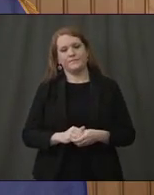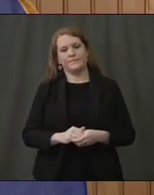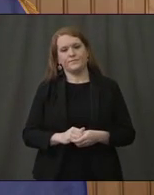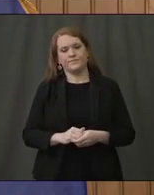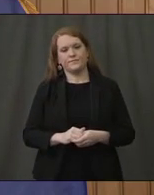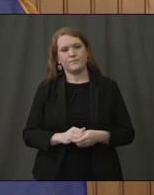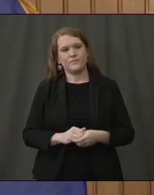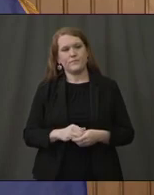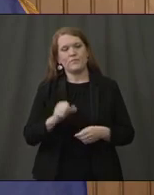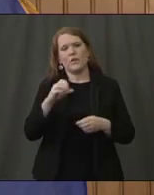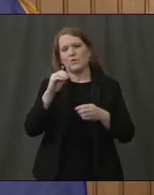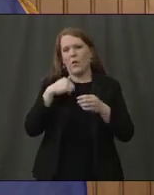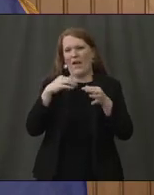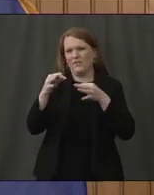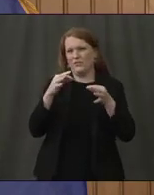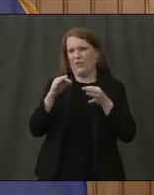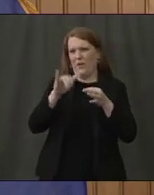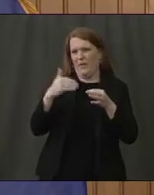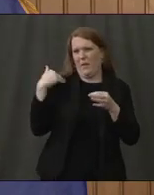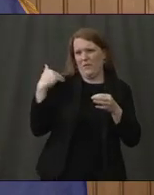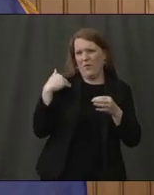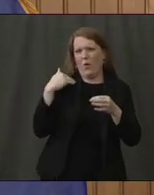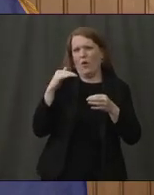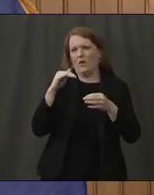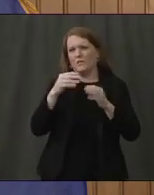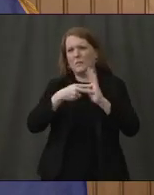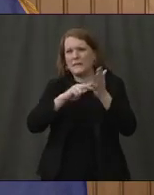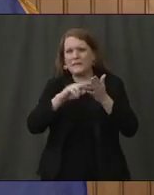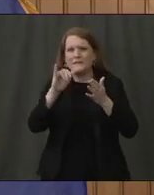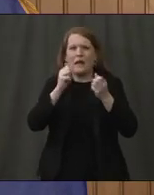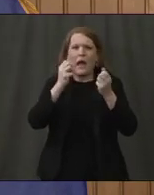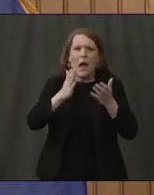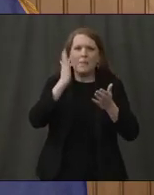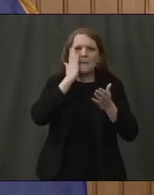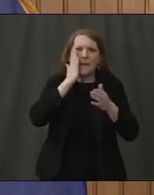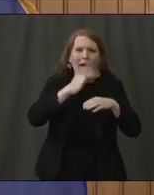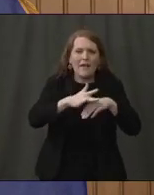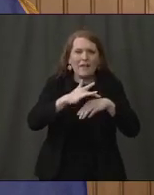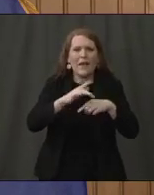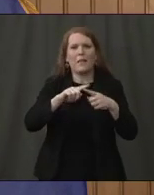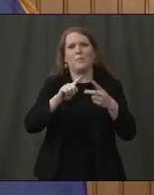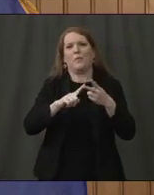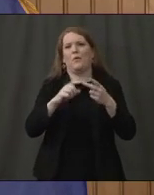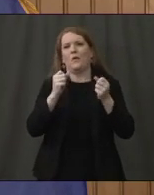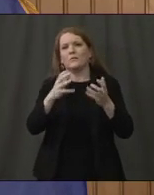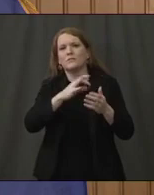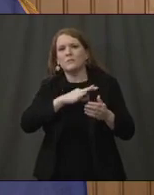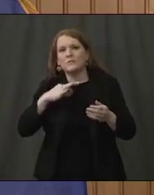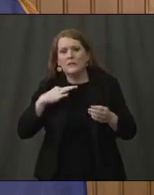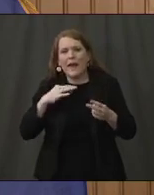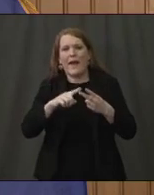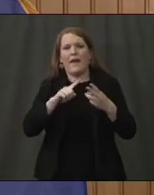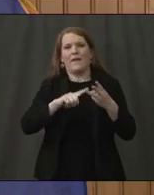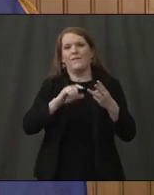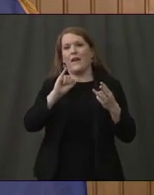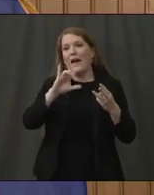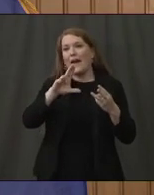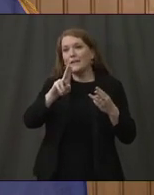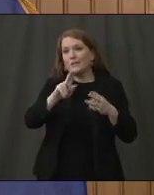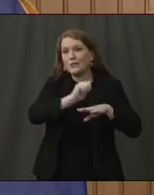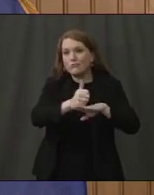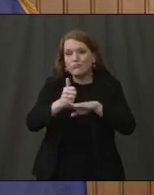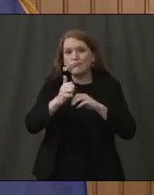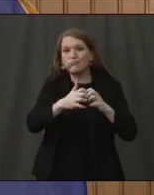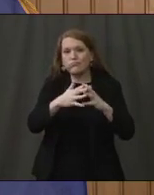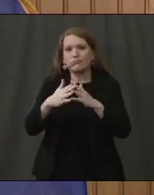in other briefings, in terms of beds, in terms of people, in terms of ICU, we're planning accordingly for what we've got to do. And